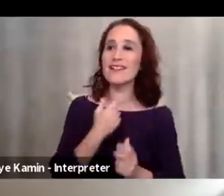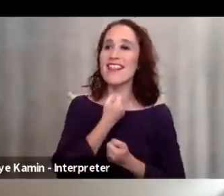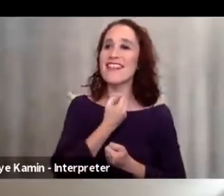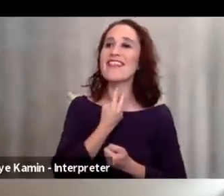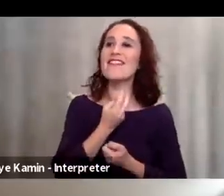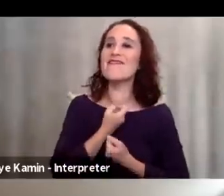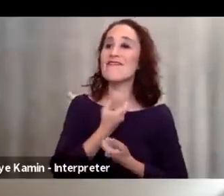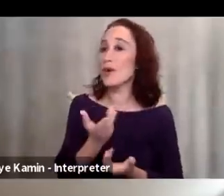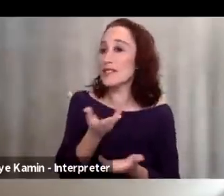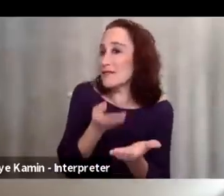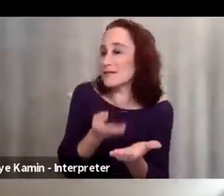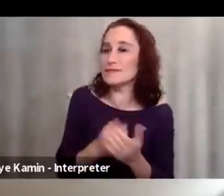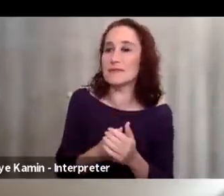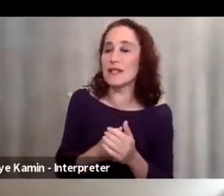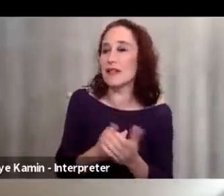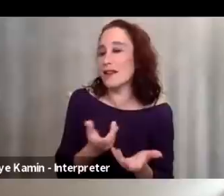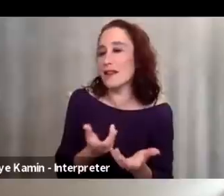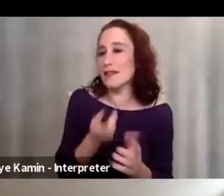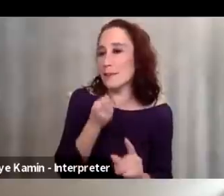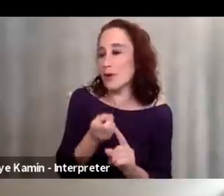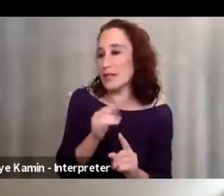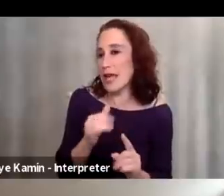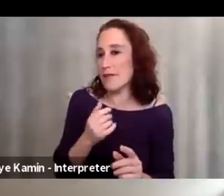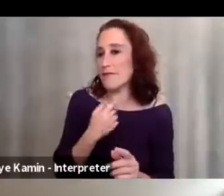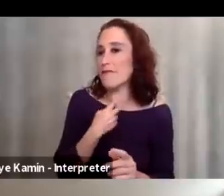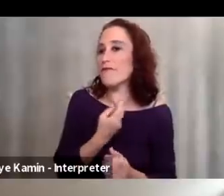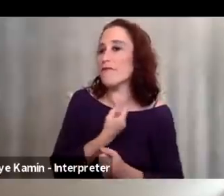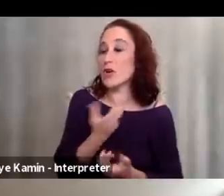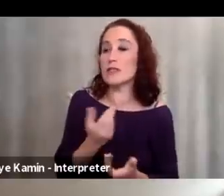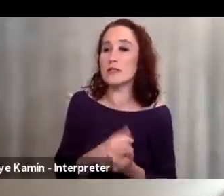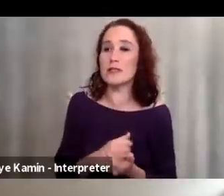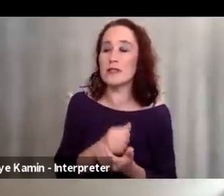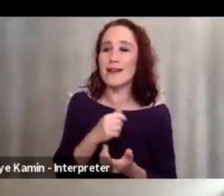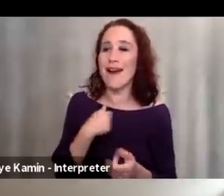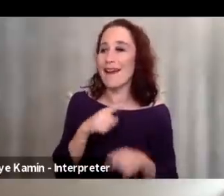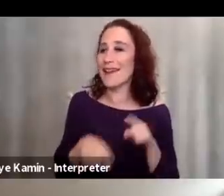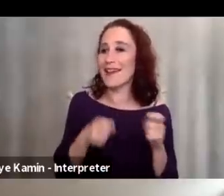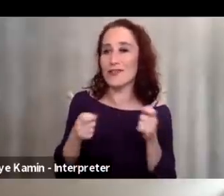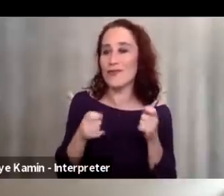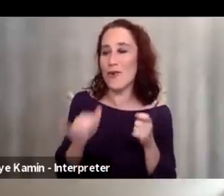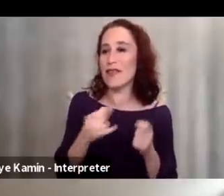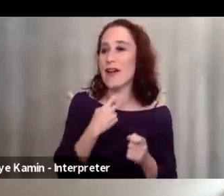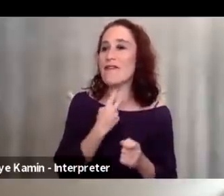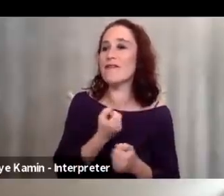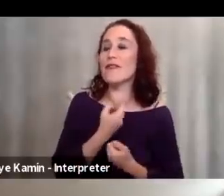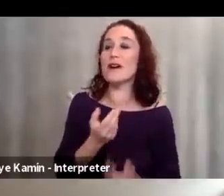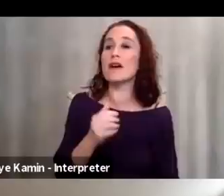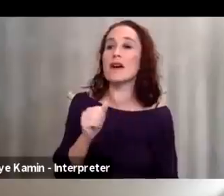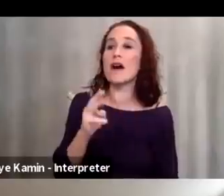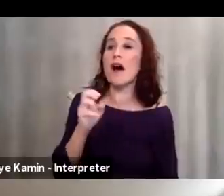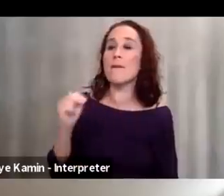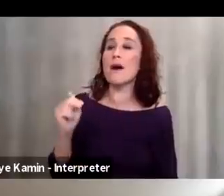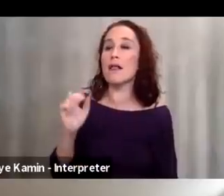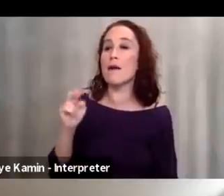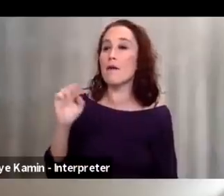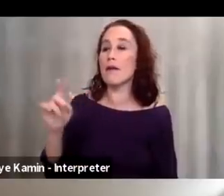for me, it comes down to the voice. And I don't really have a whole lot of control over the voice. With Amal Unbound, I kept trying to make it